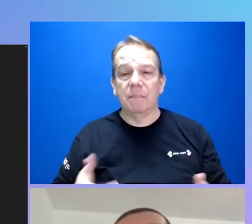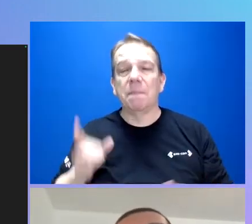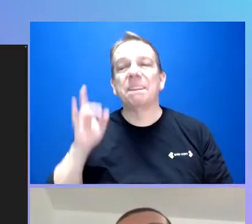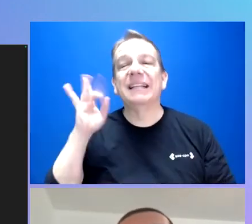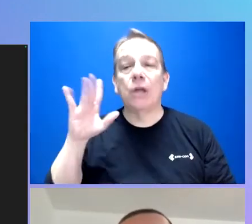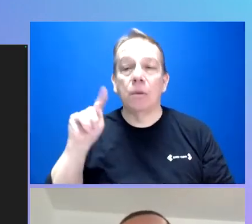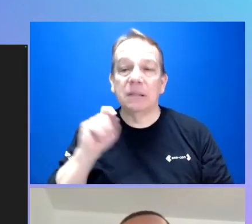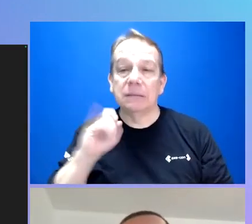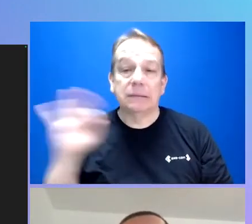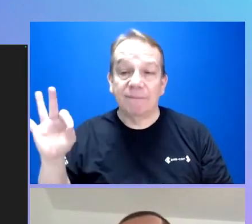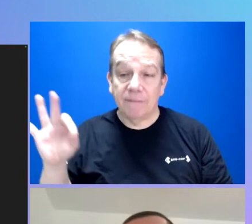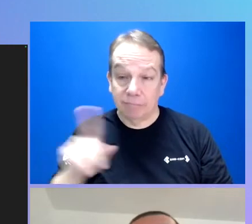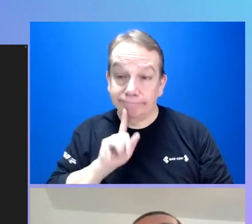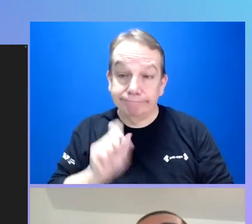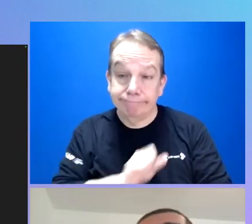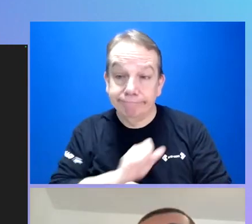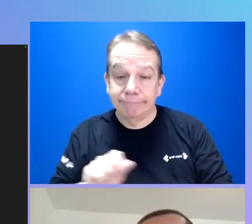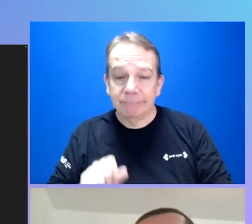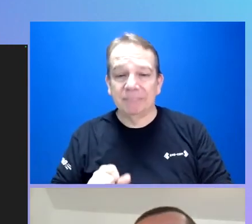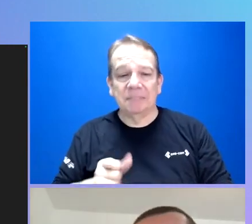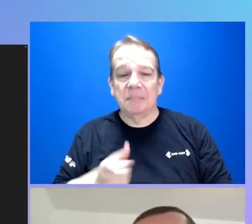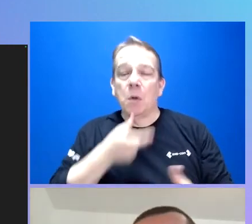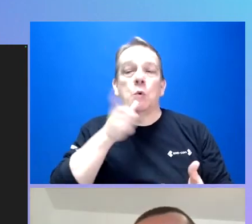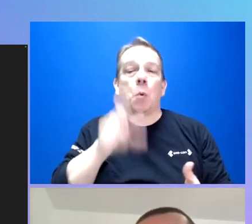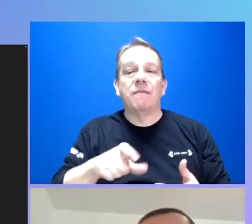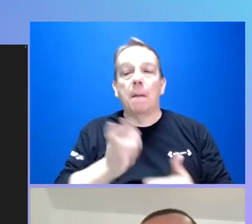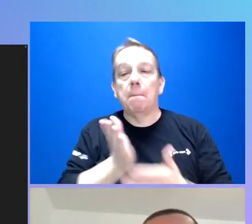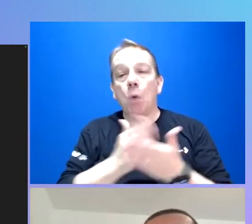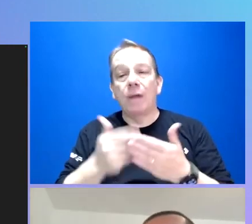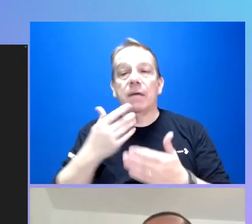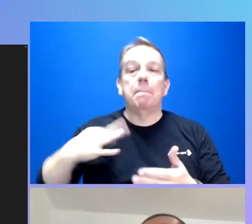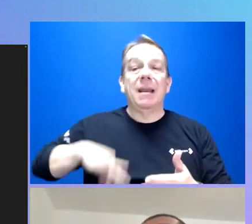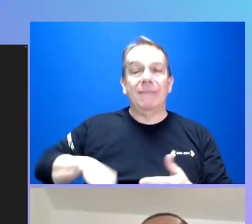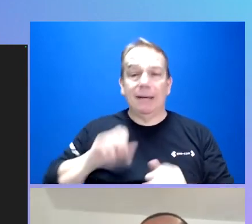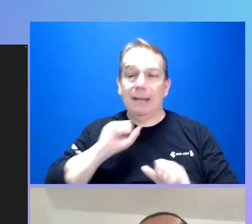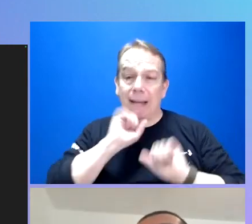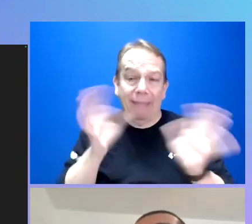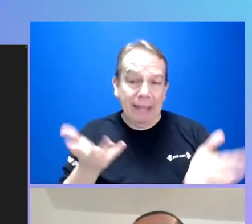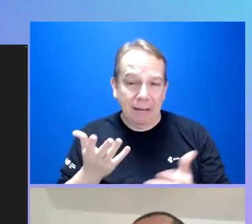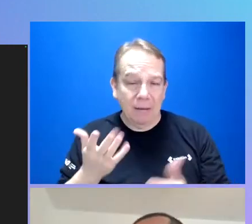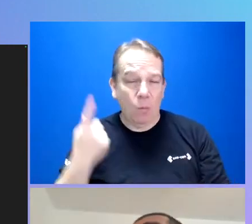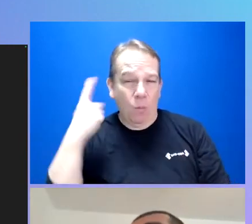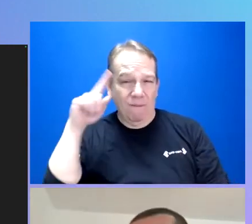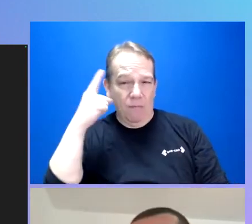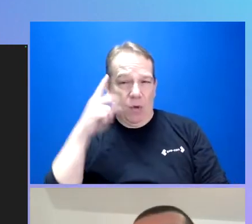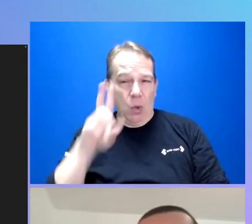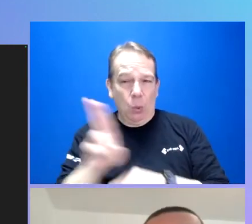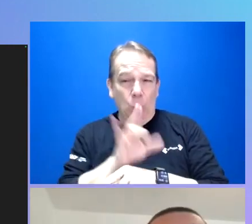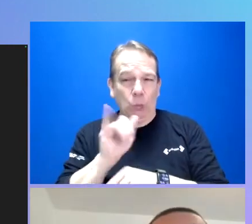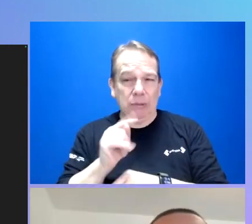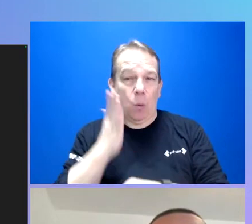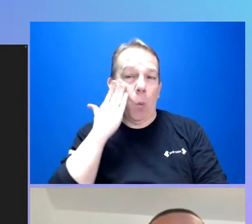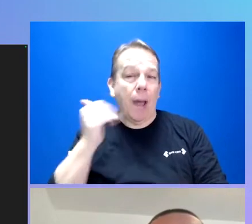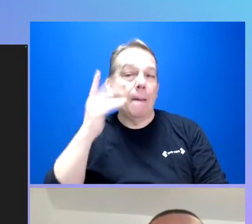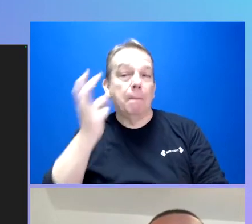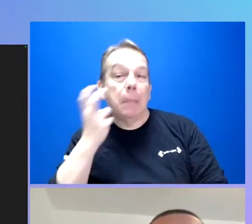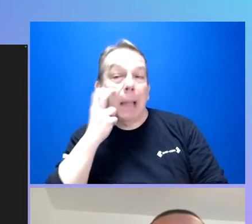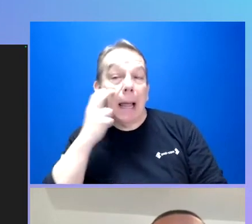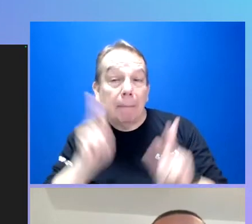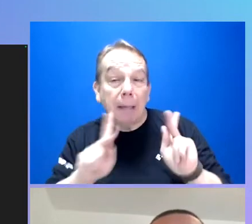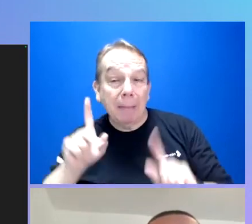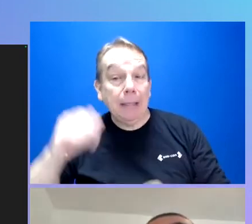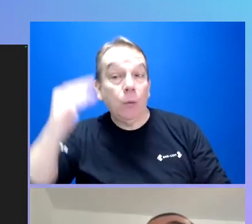stuff. There's no need for it to be part of the interface at all. So why would blind people need to know about